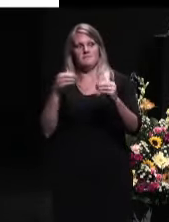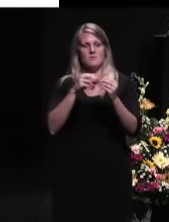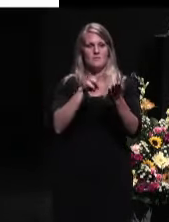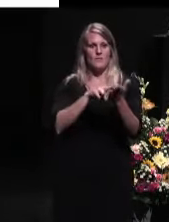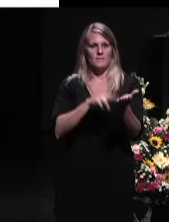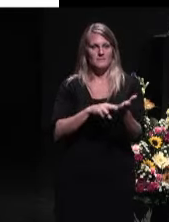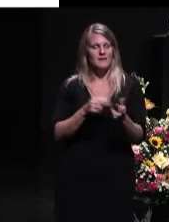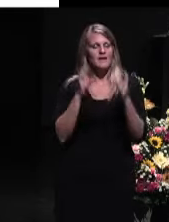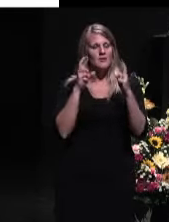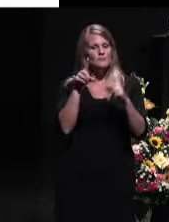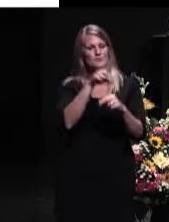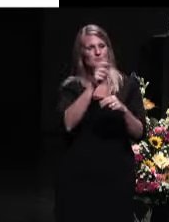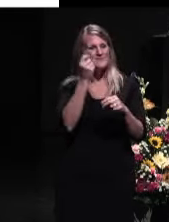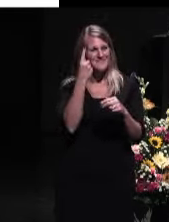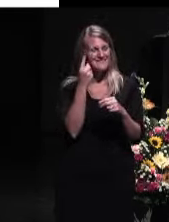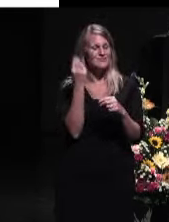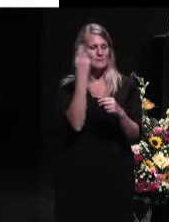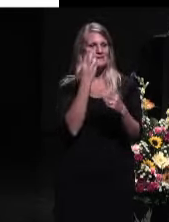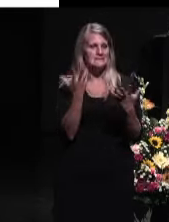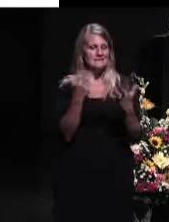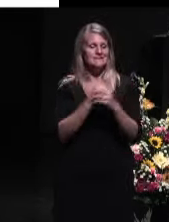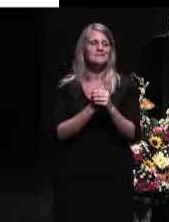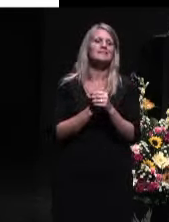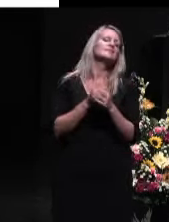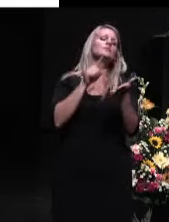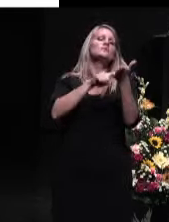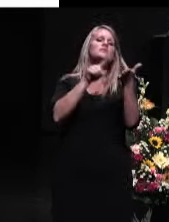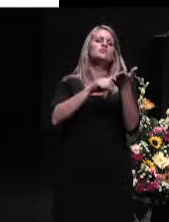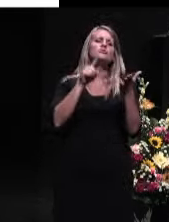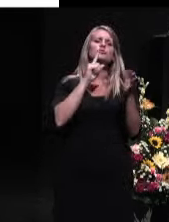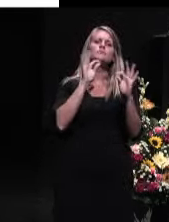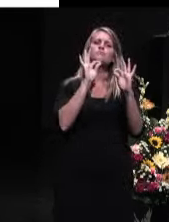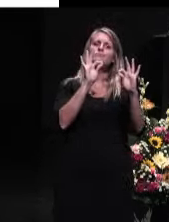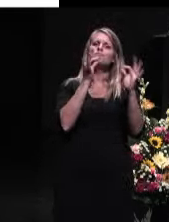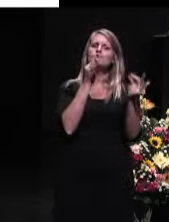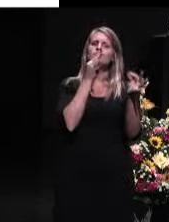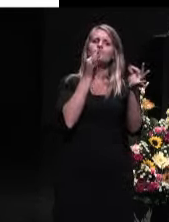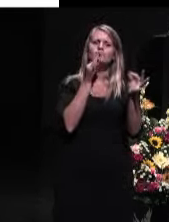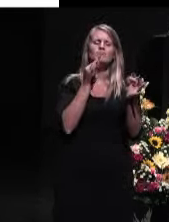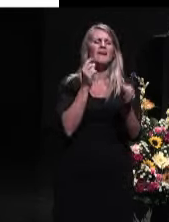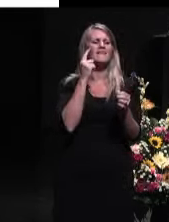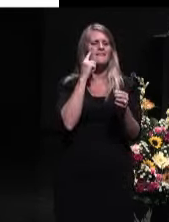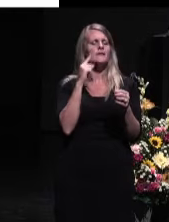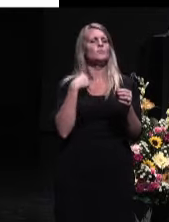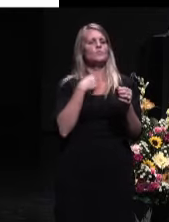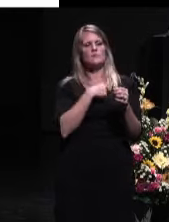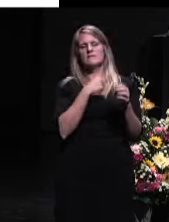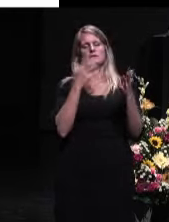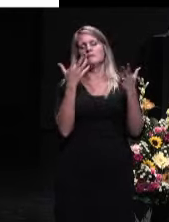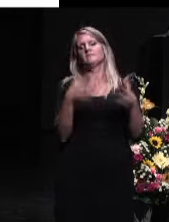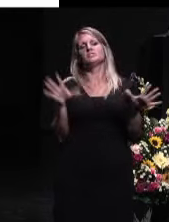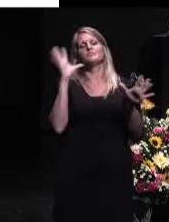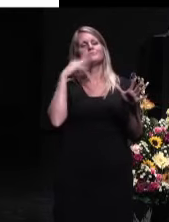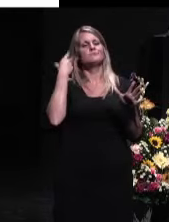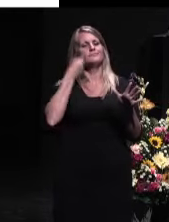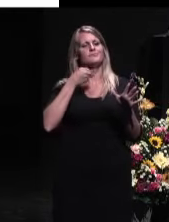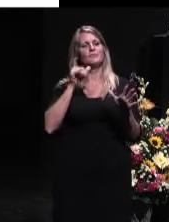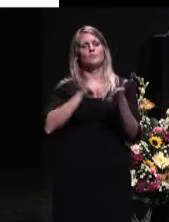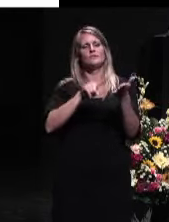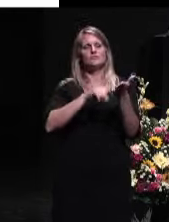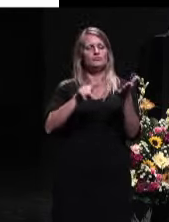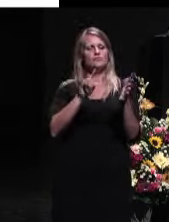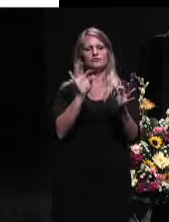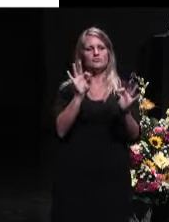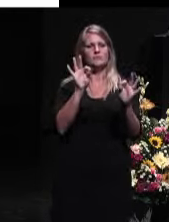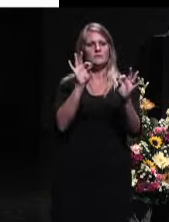why. Research excellence. I think, to some extent, we have got that in hand because of the recertification of R1,